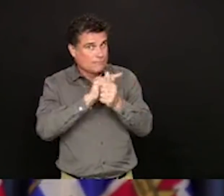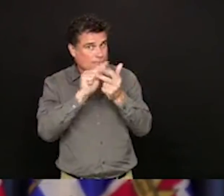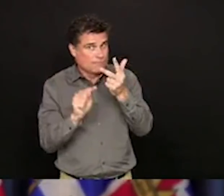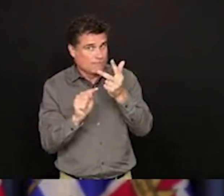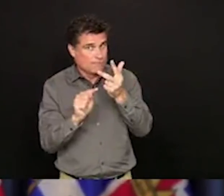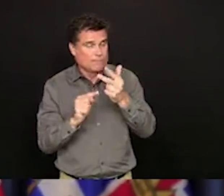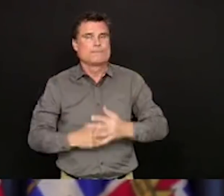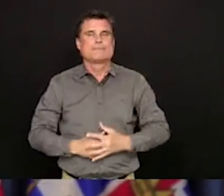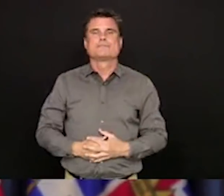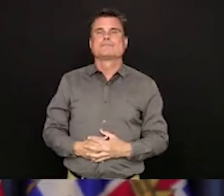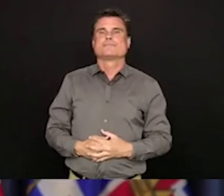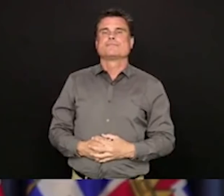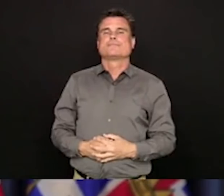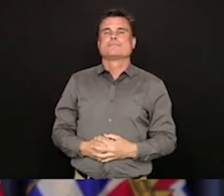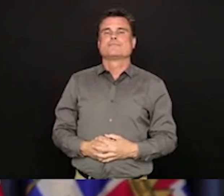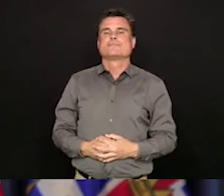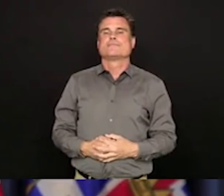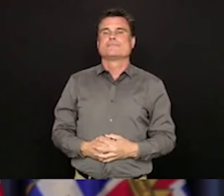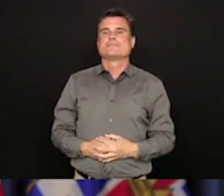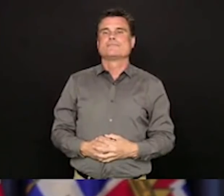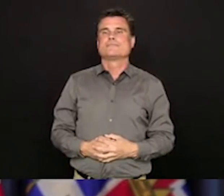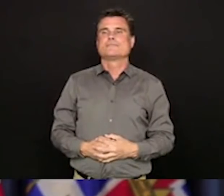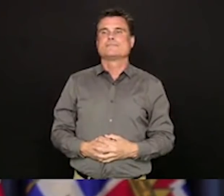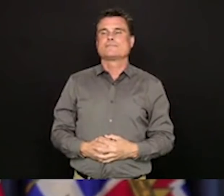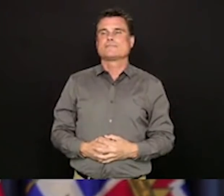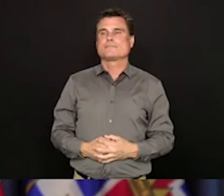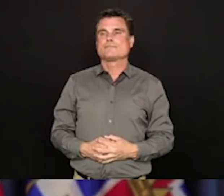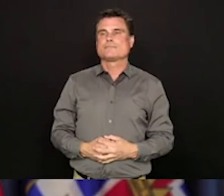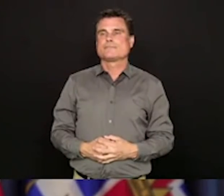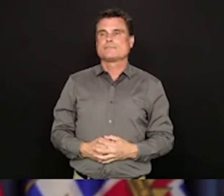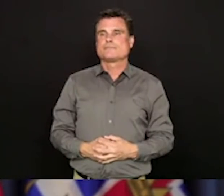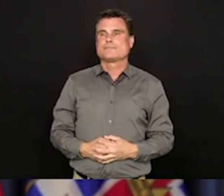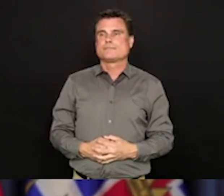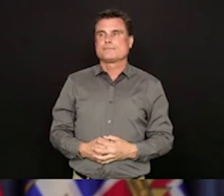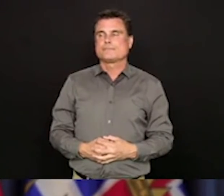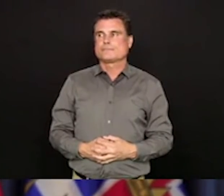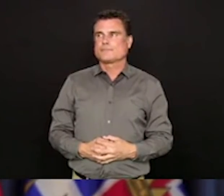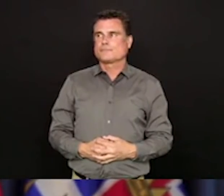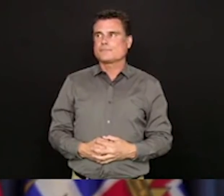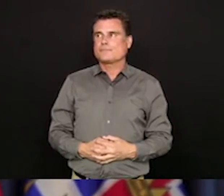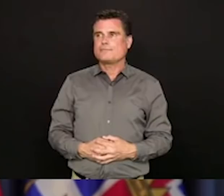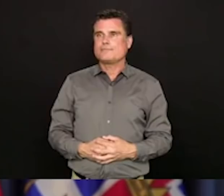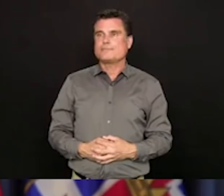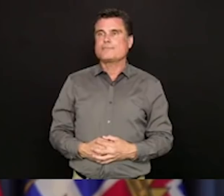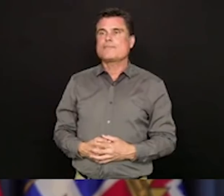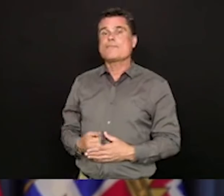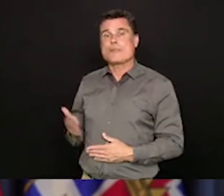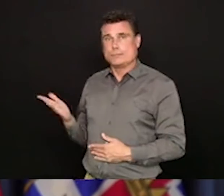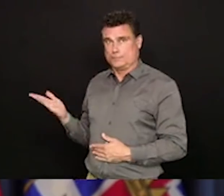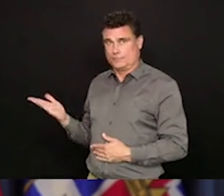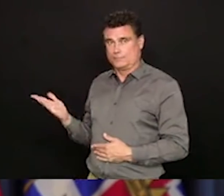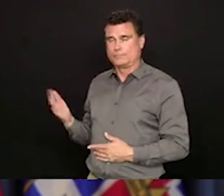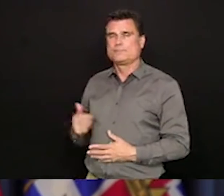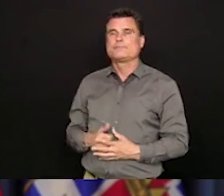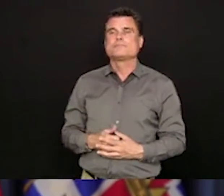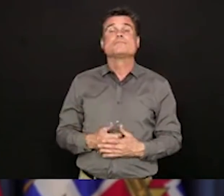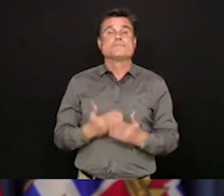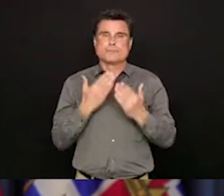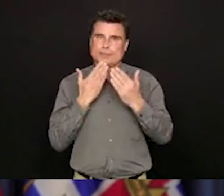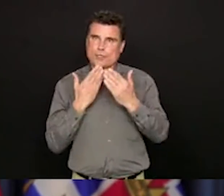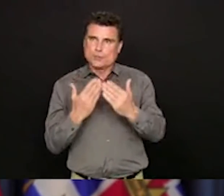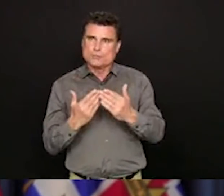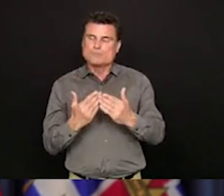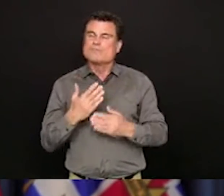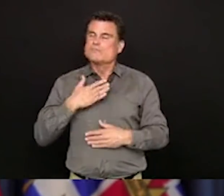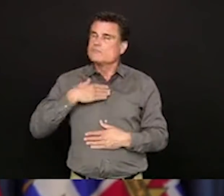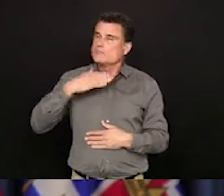Thank you very much, Dr. Henry. I know that everyone in British Columbia agrees and has the same feeling